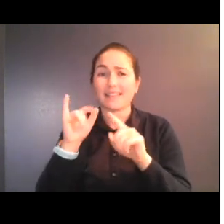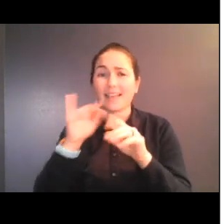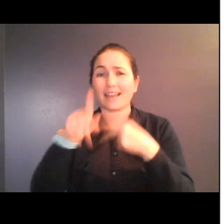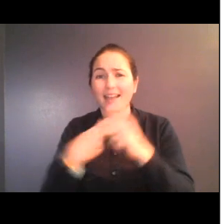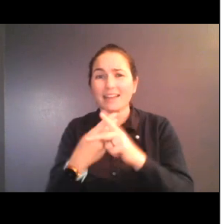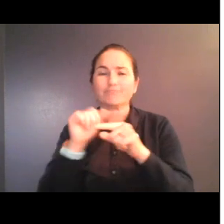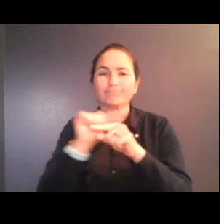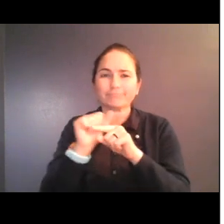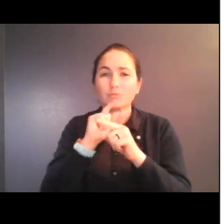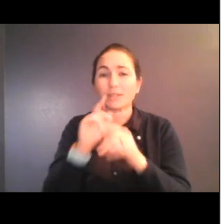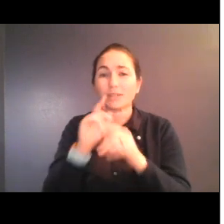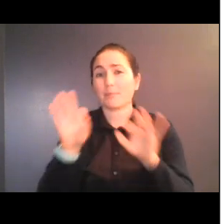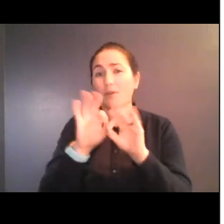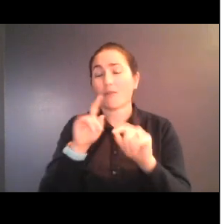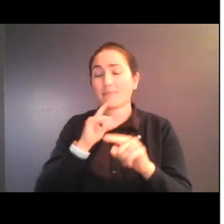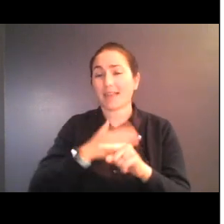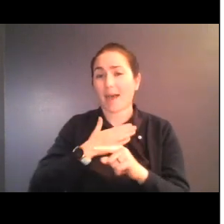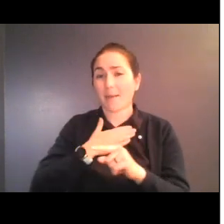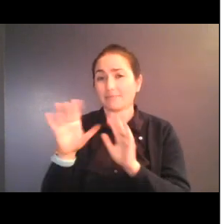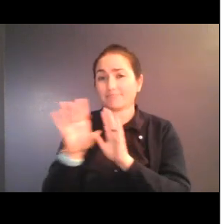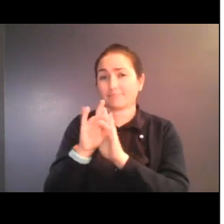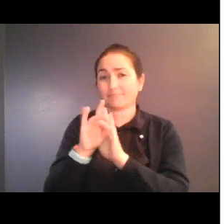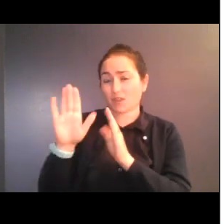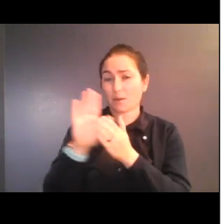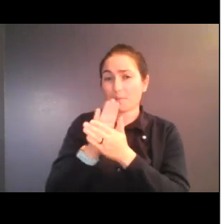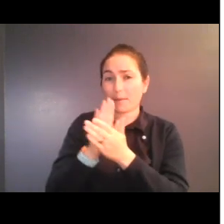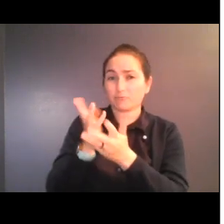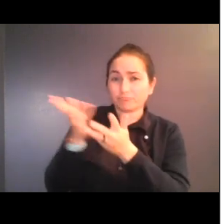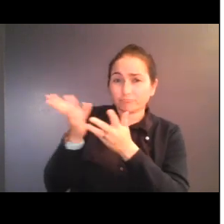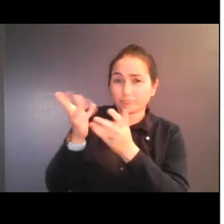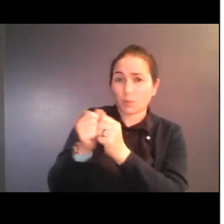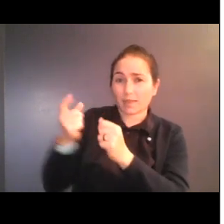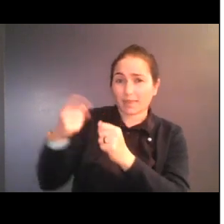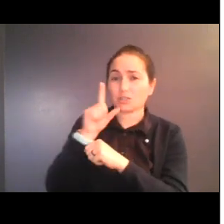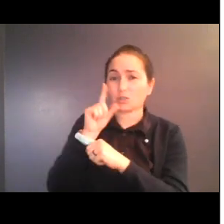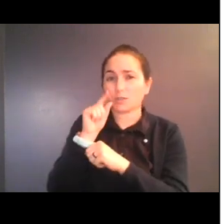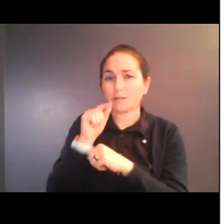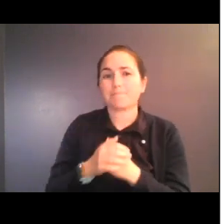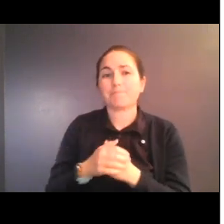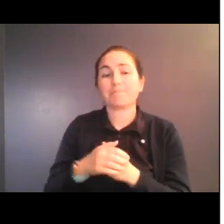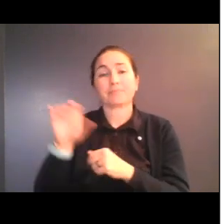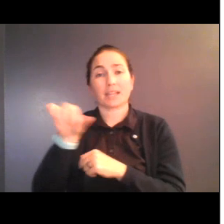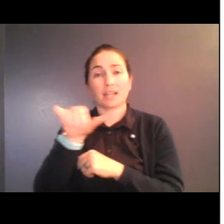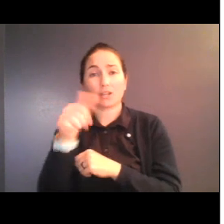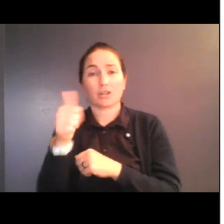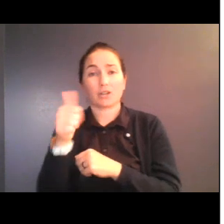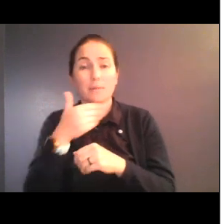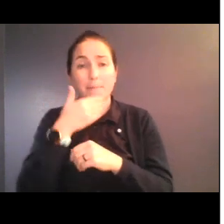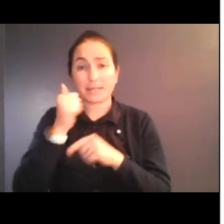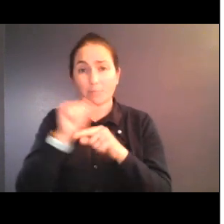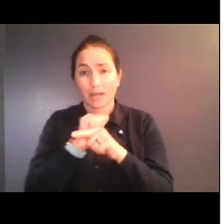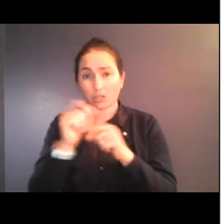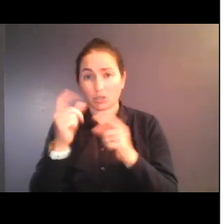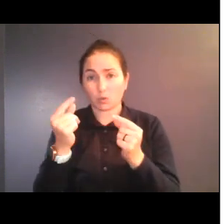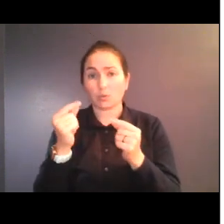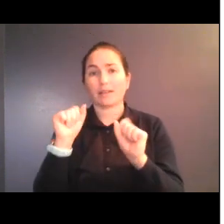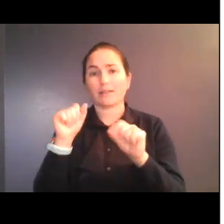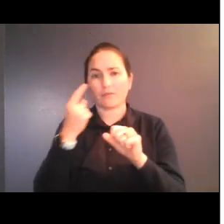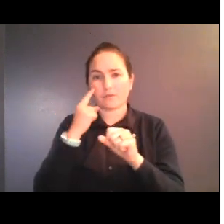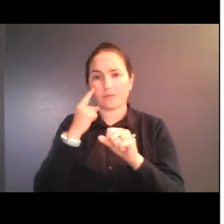about their paper and engaged with them around that on Twitter. Another best practice can be for compensating labor. So we